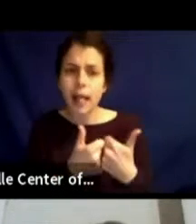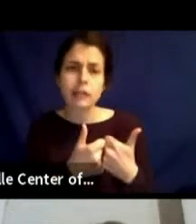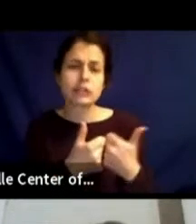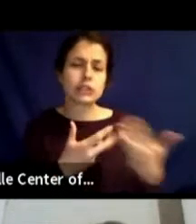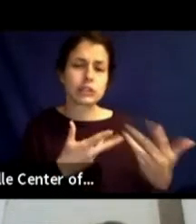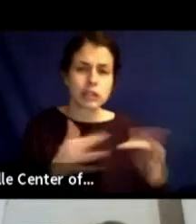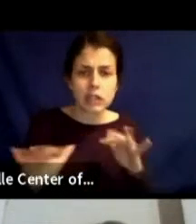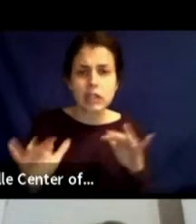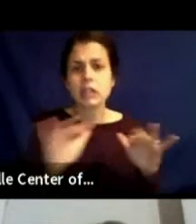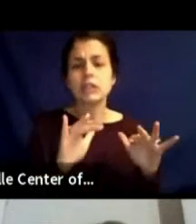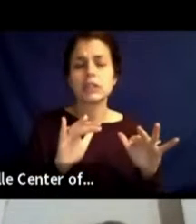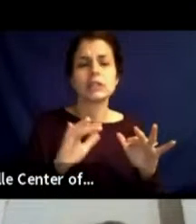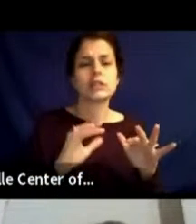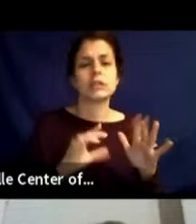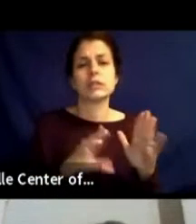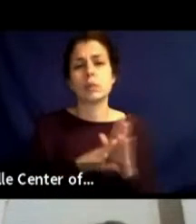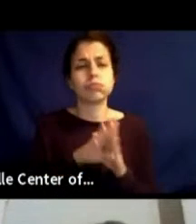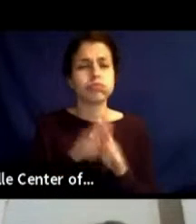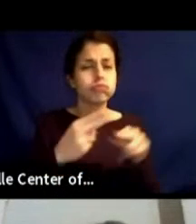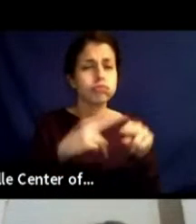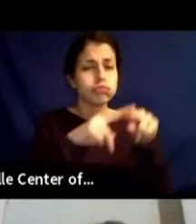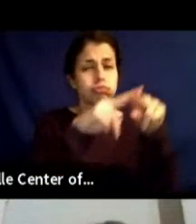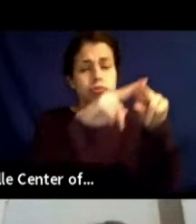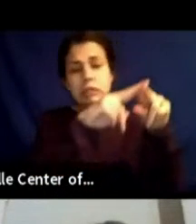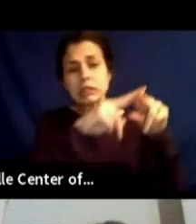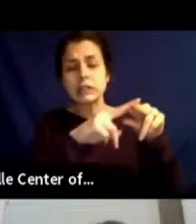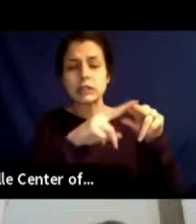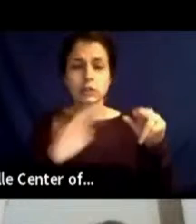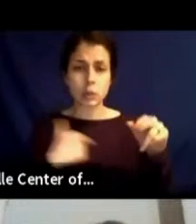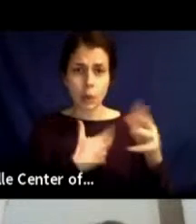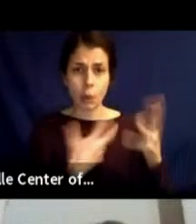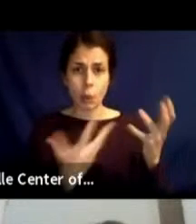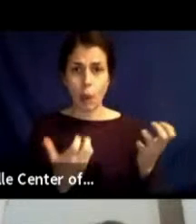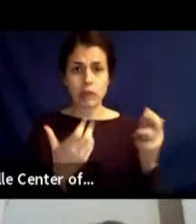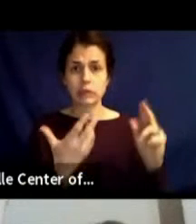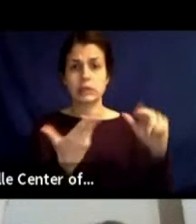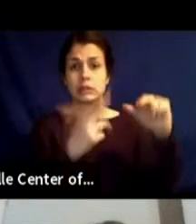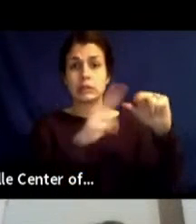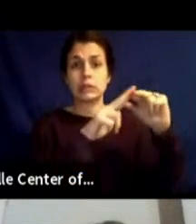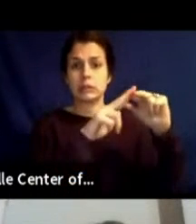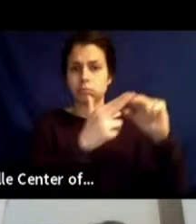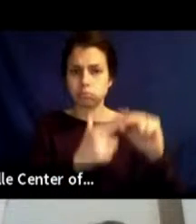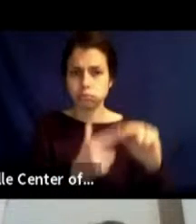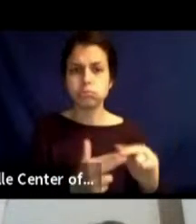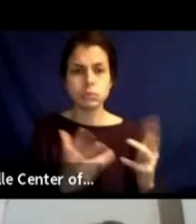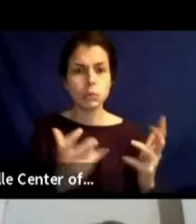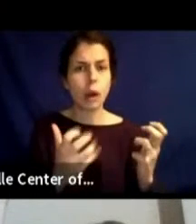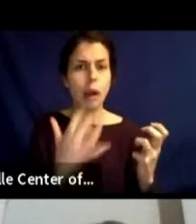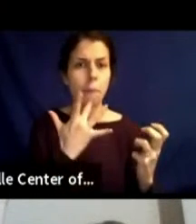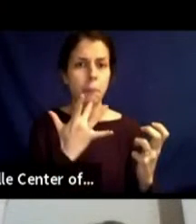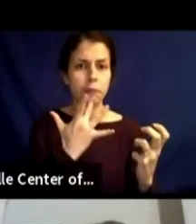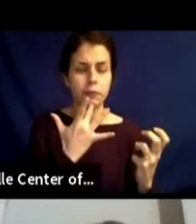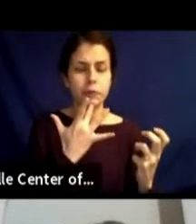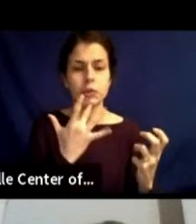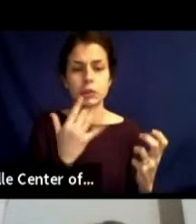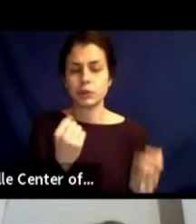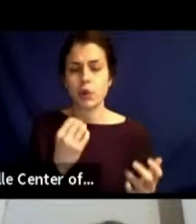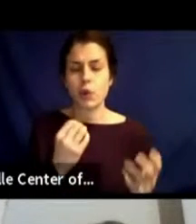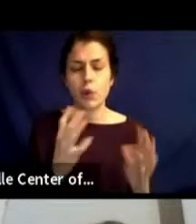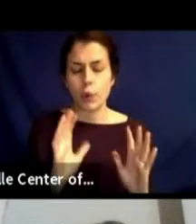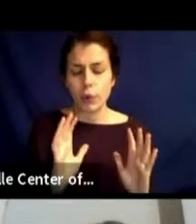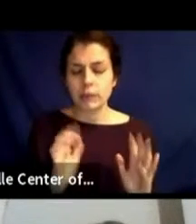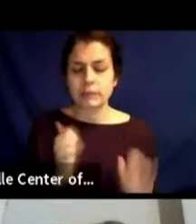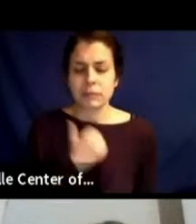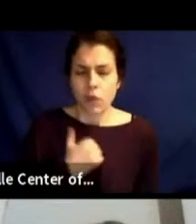and how they're escalating, and we would like to change that direction. So I'm sorry, I'm trying to look